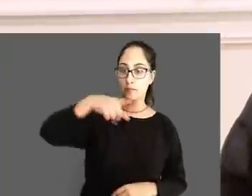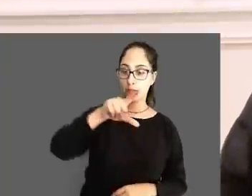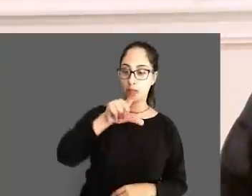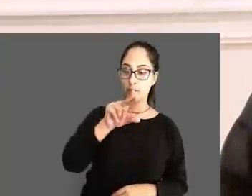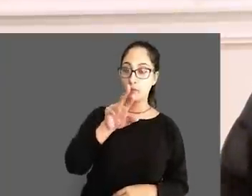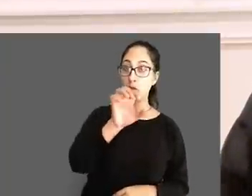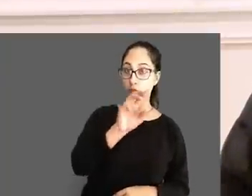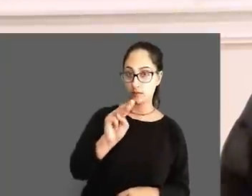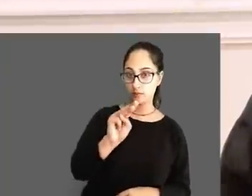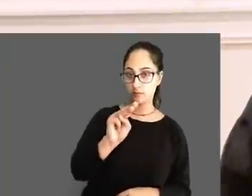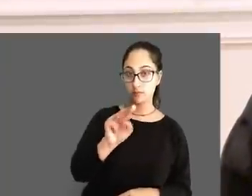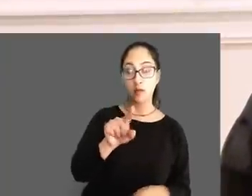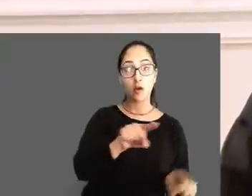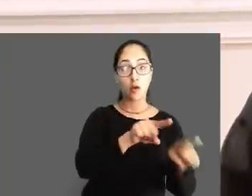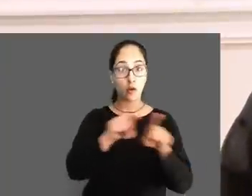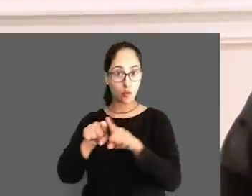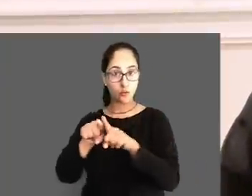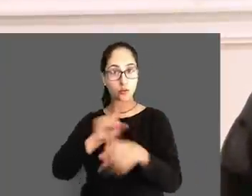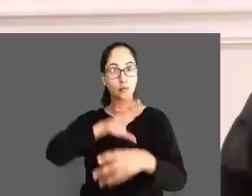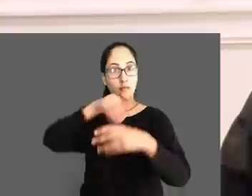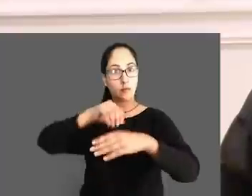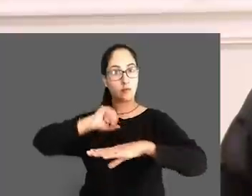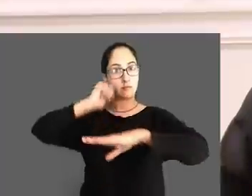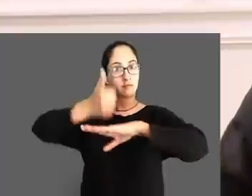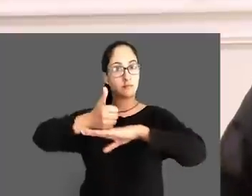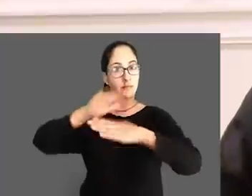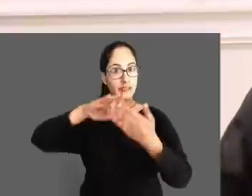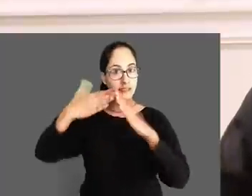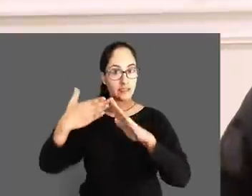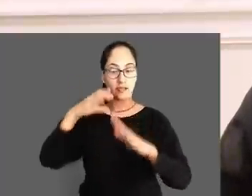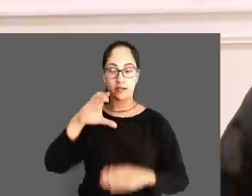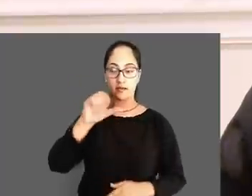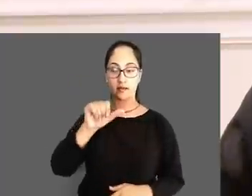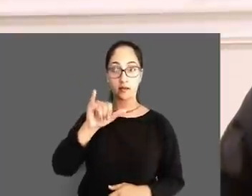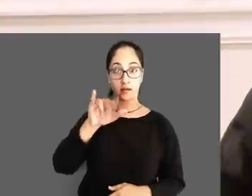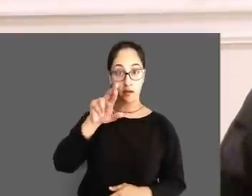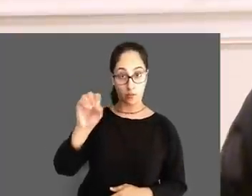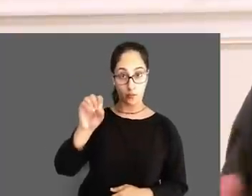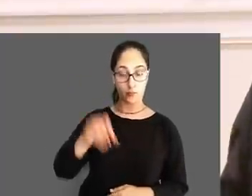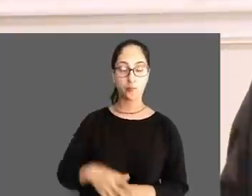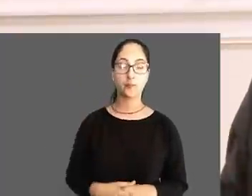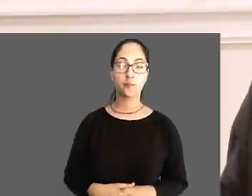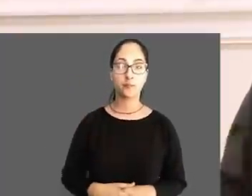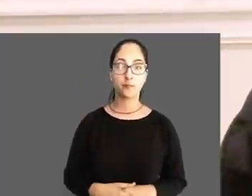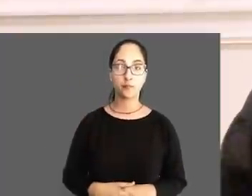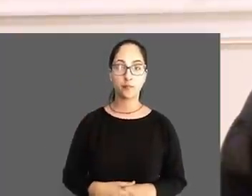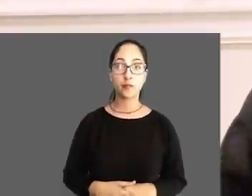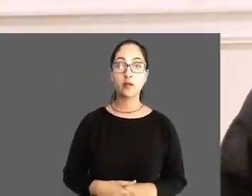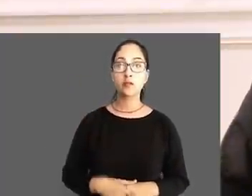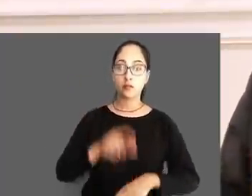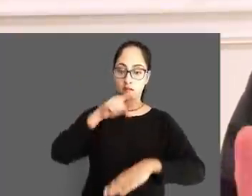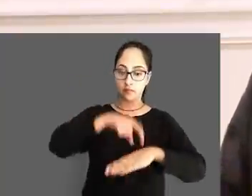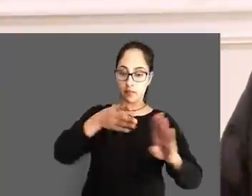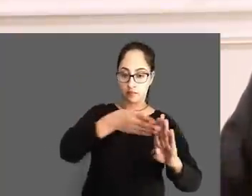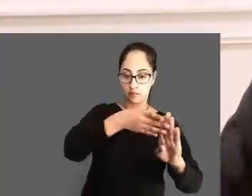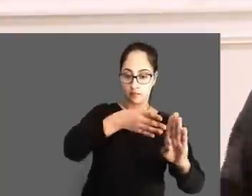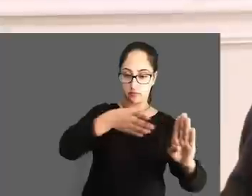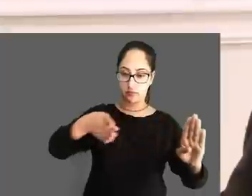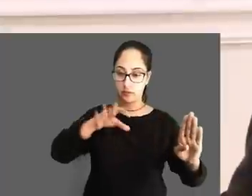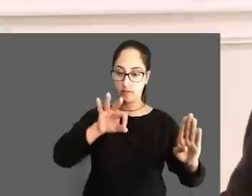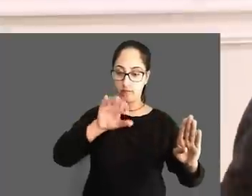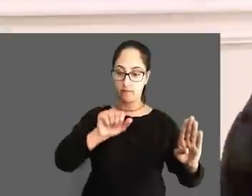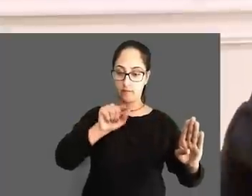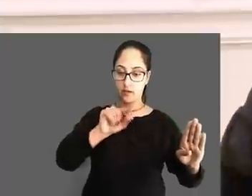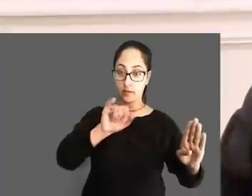and with reality. And some of this is due to travelers such as Marco Polo